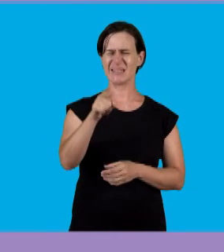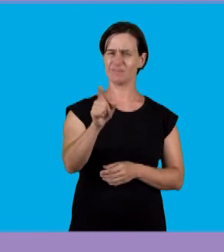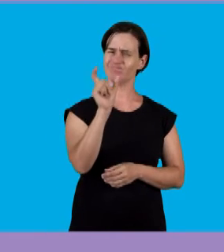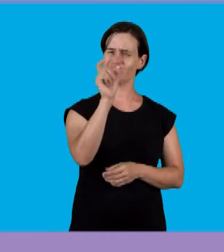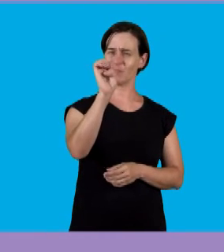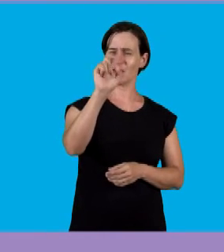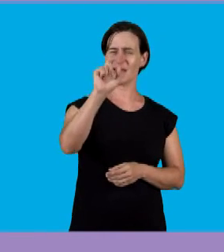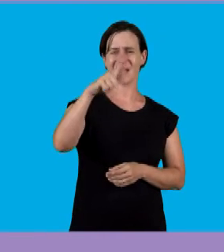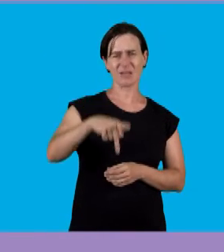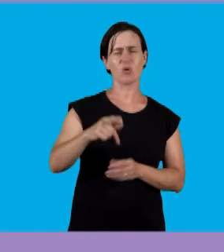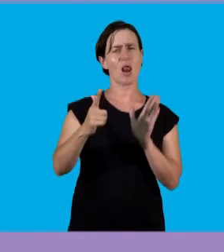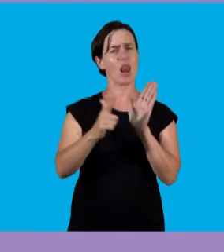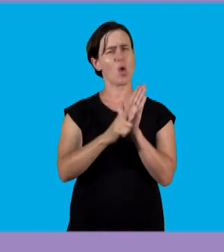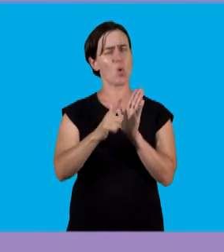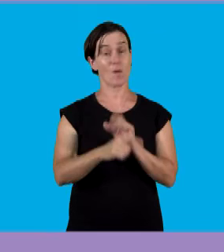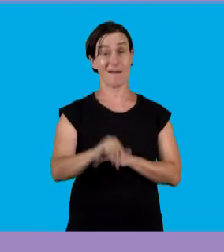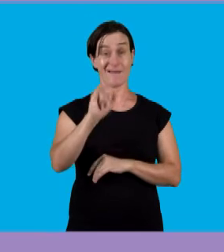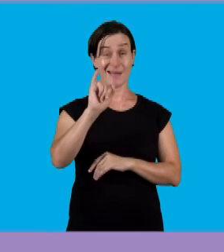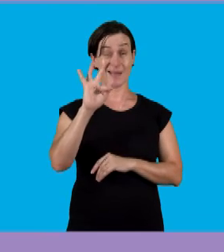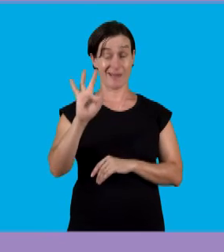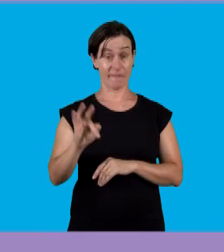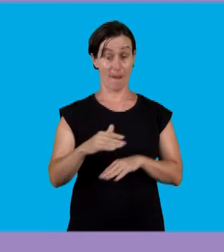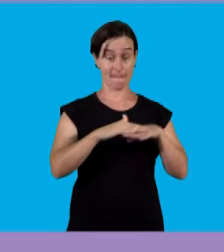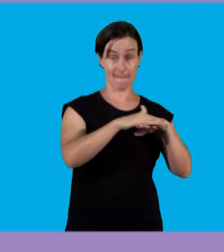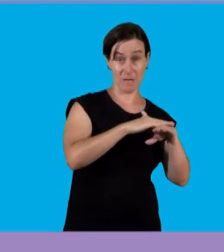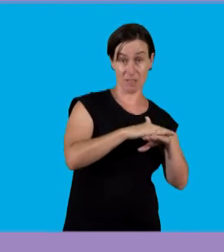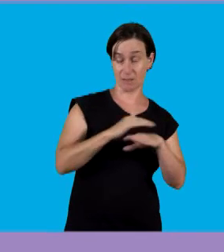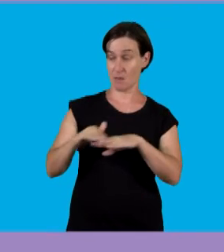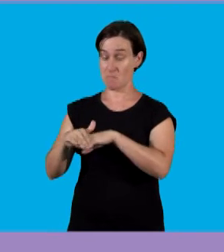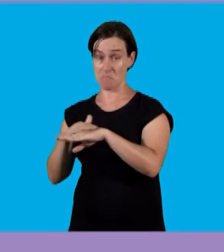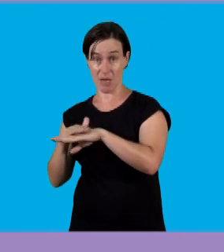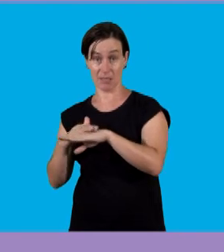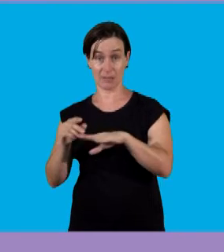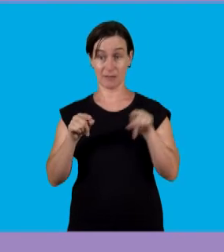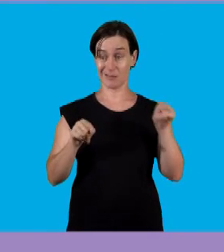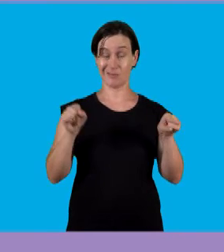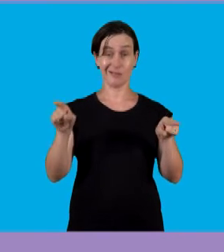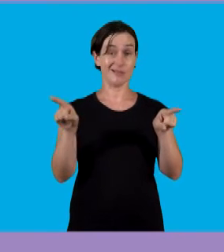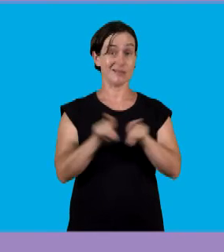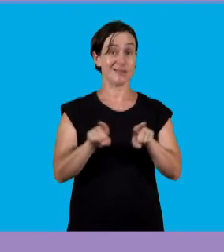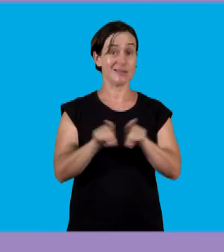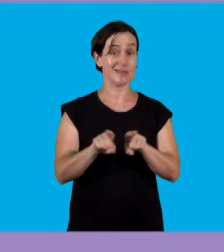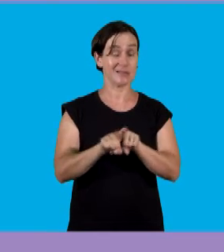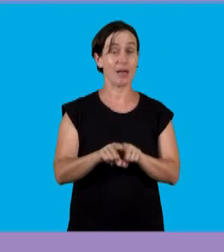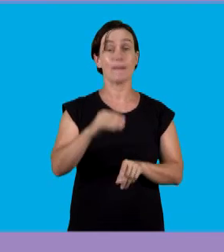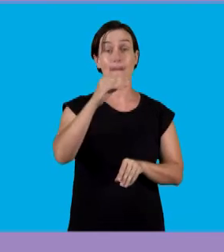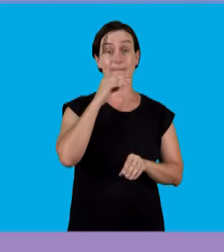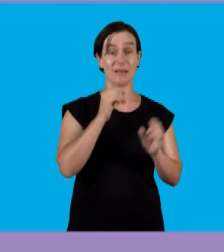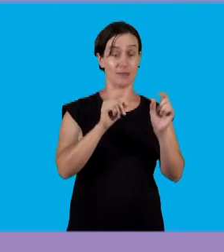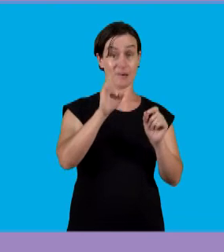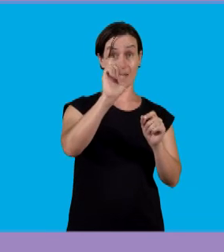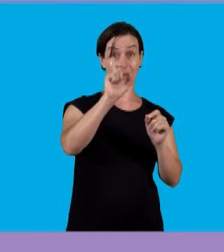to remember when it comes to those exponential laws is that when we are multiplying bases that are the same, remember what we do to the